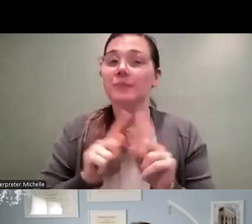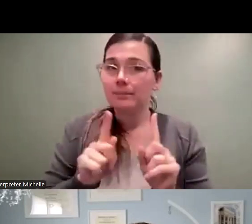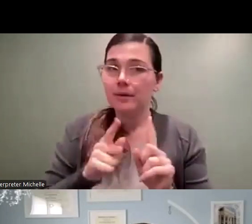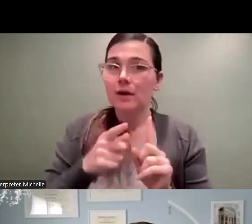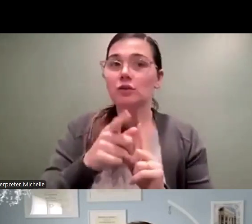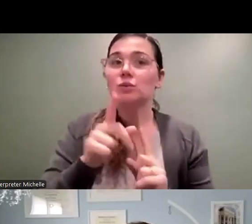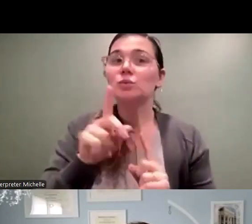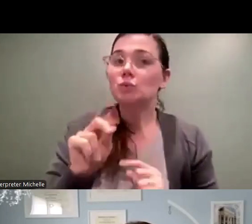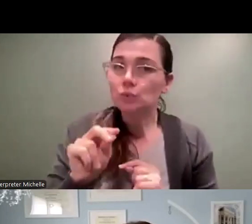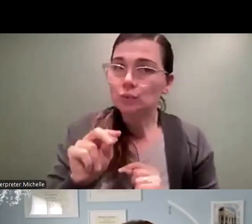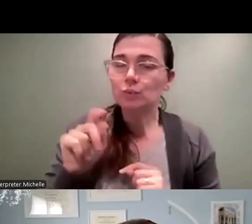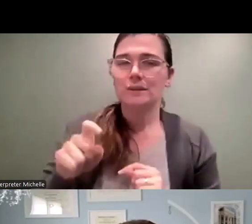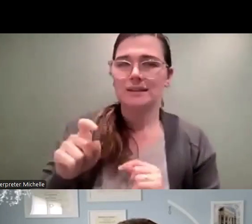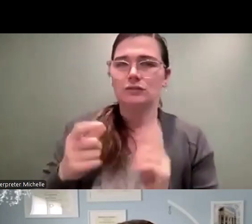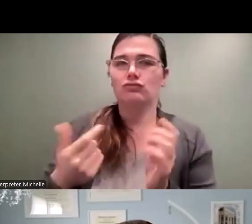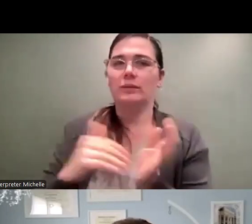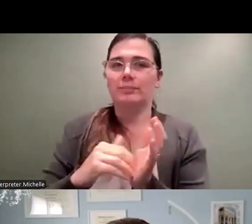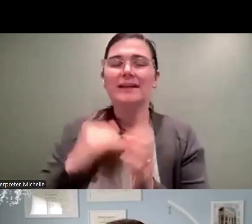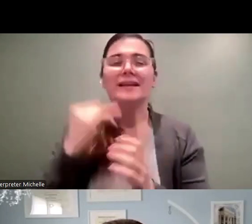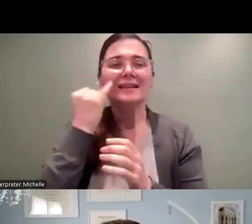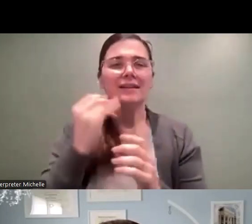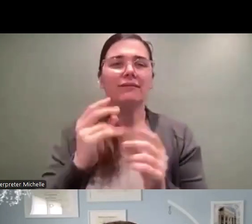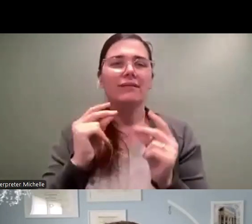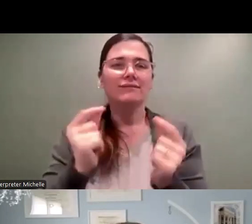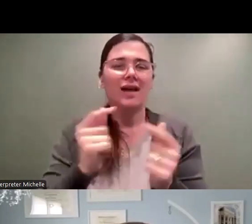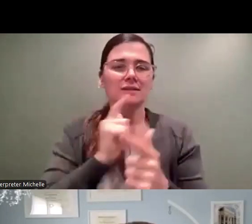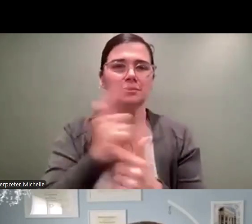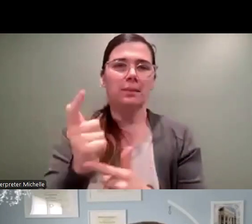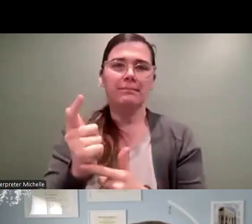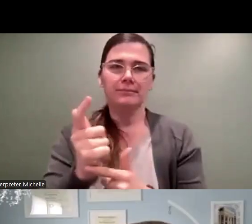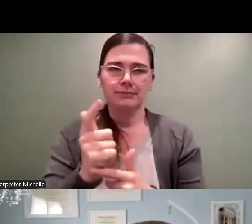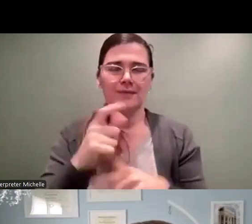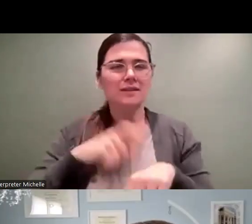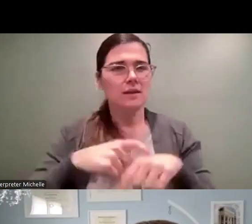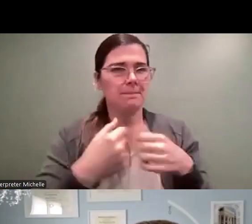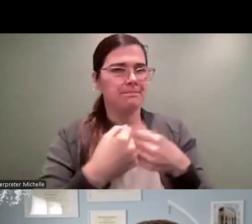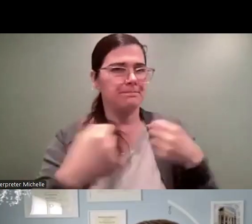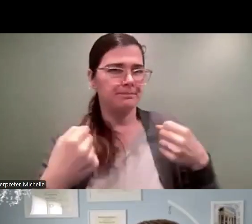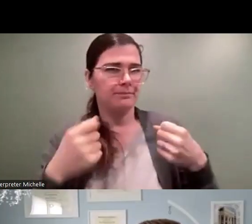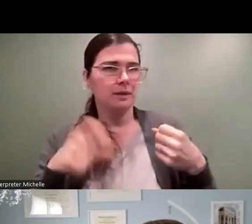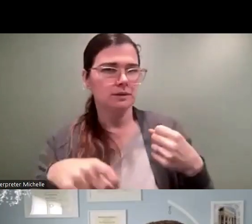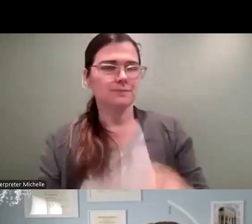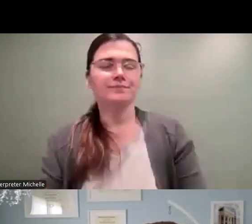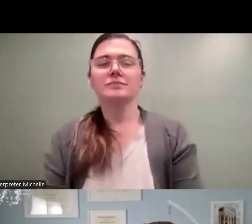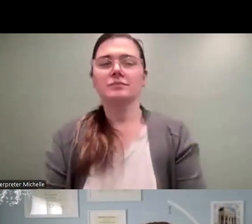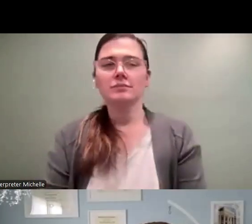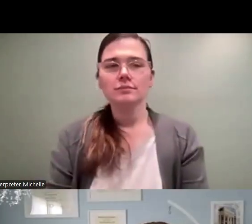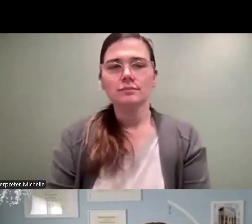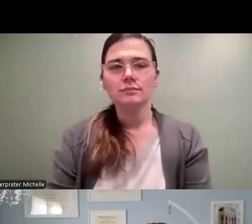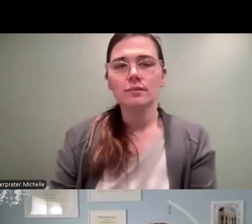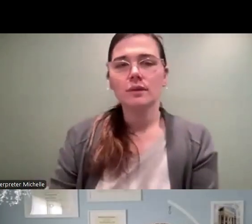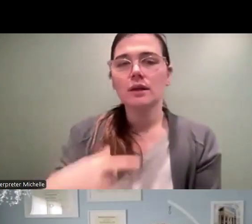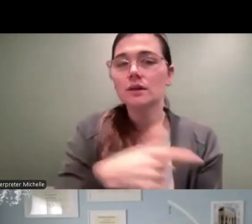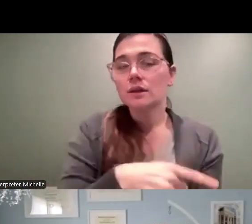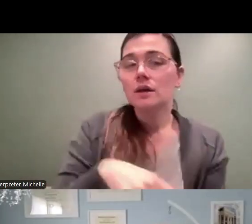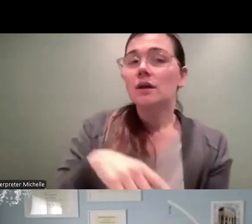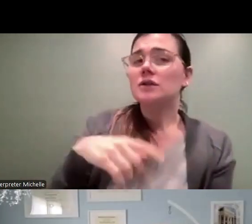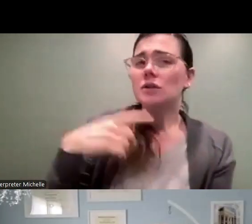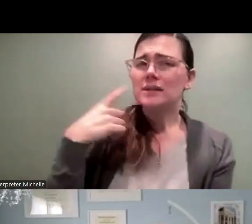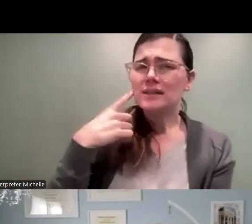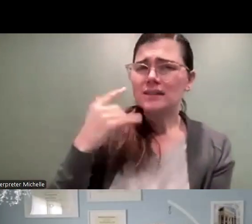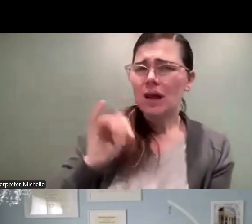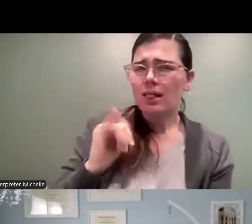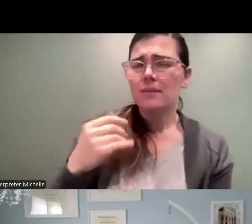it if you got them too quickly together. So this sounds like it's more of an more of an adult